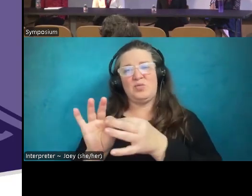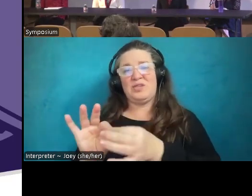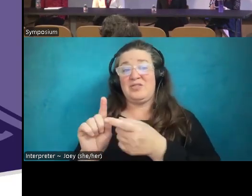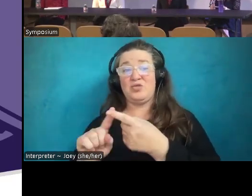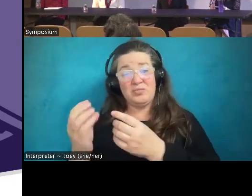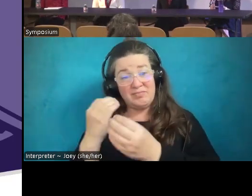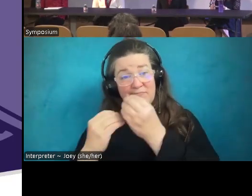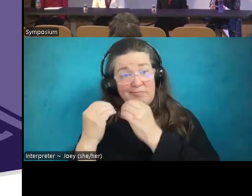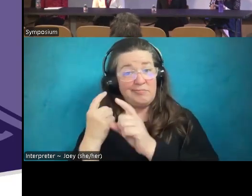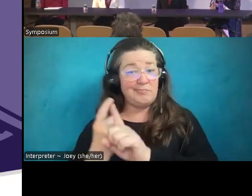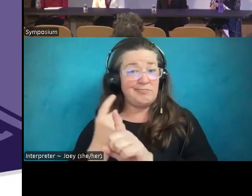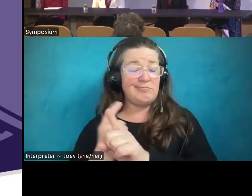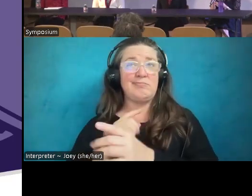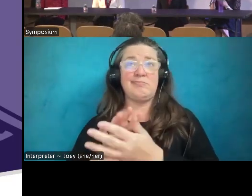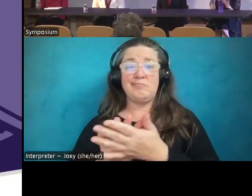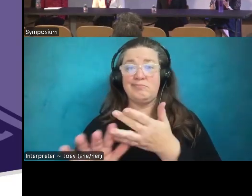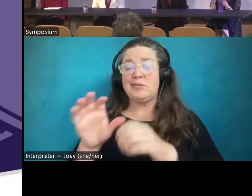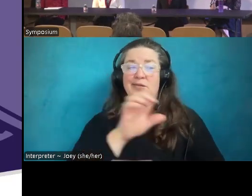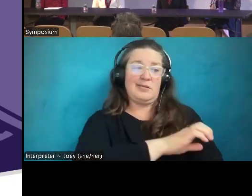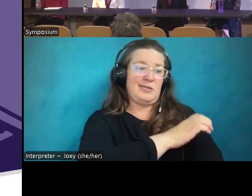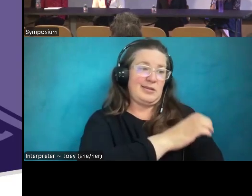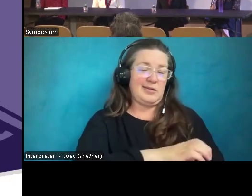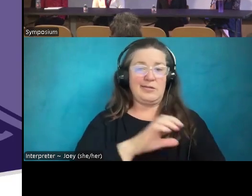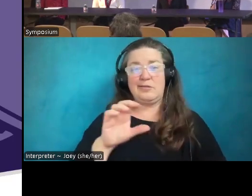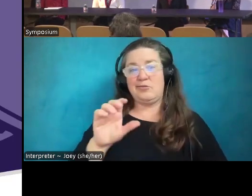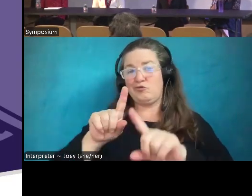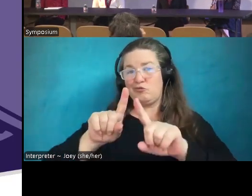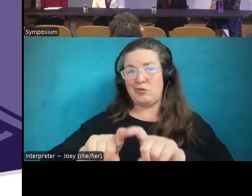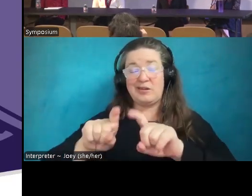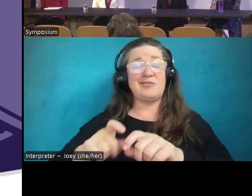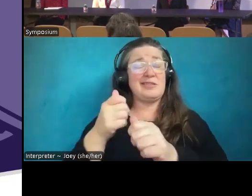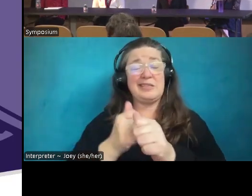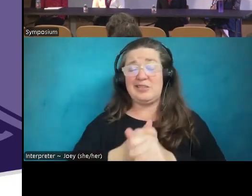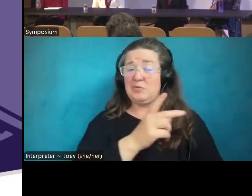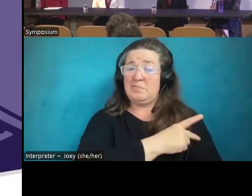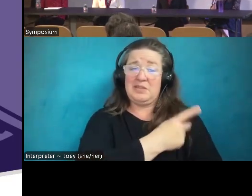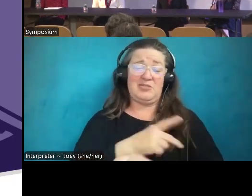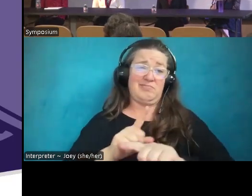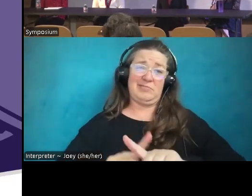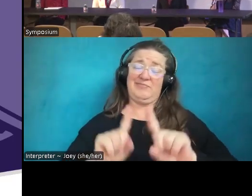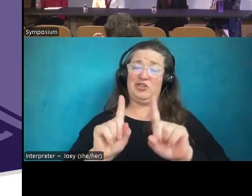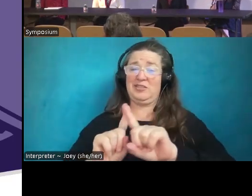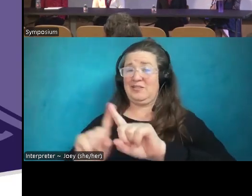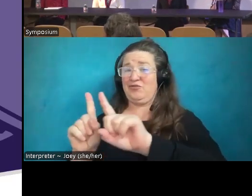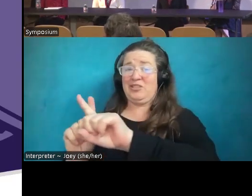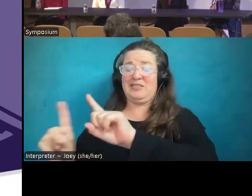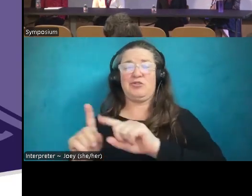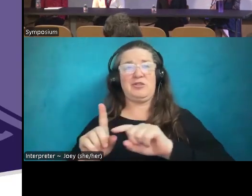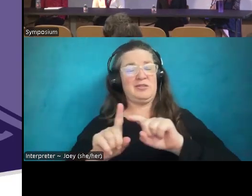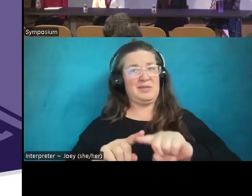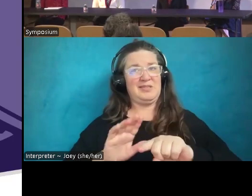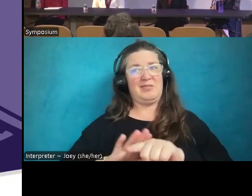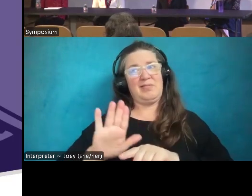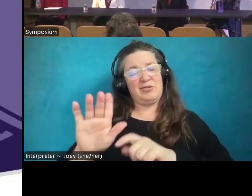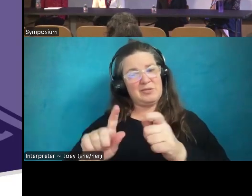And everybody is different, so treatment regimens really should be tailored to the patient, and it depends on certain circumstances and symptoms that